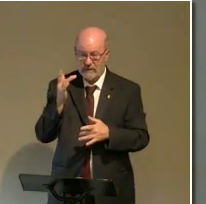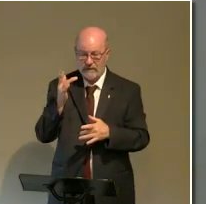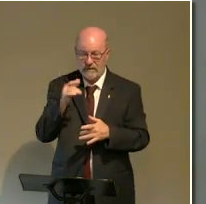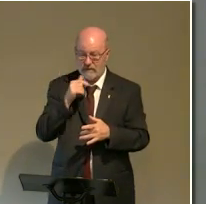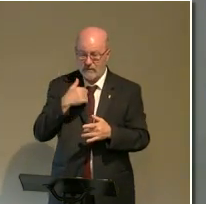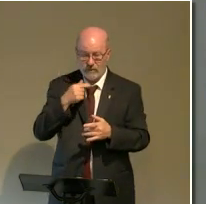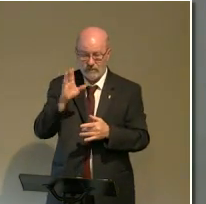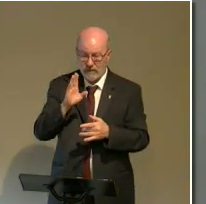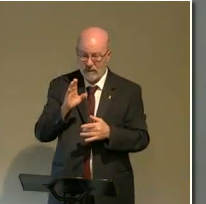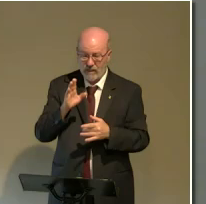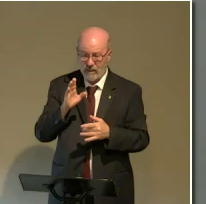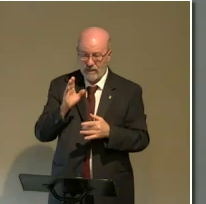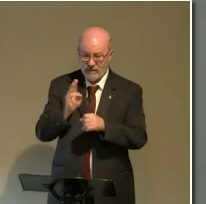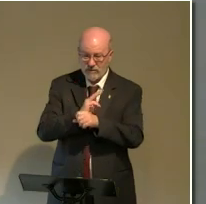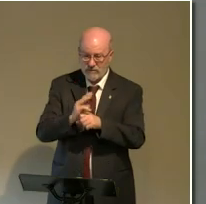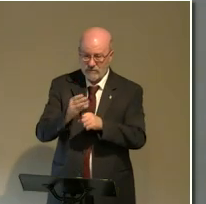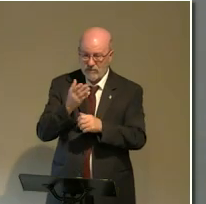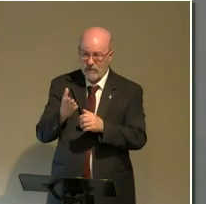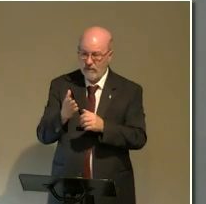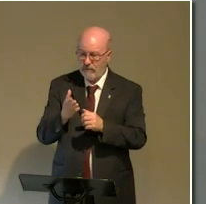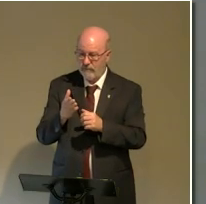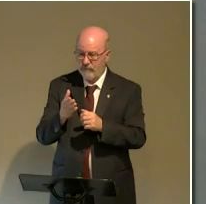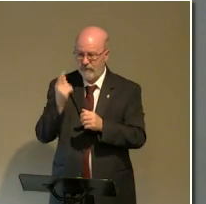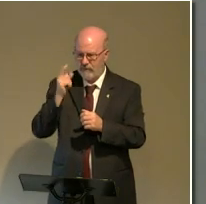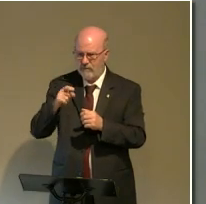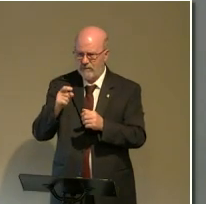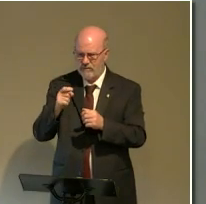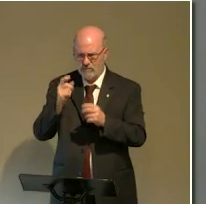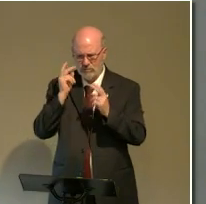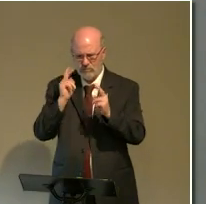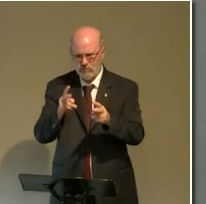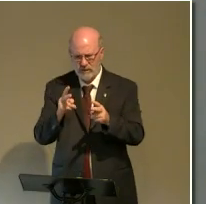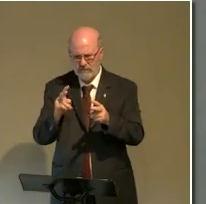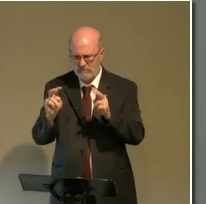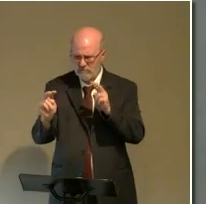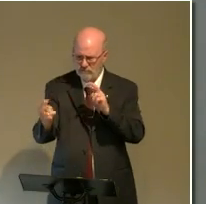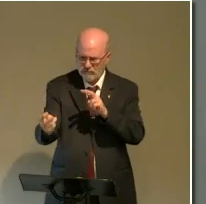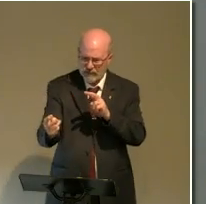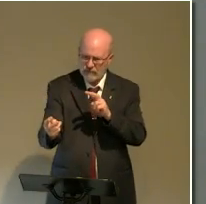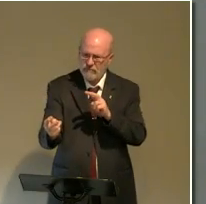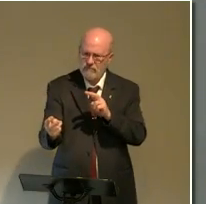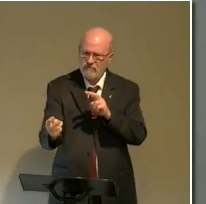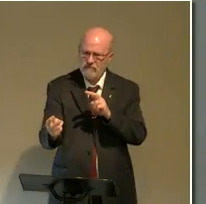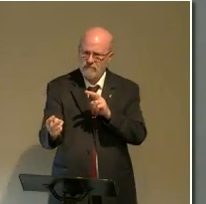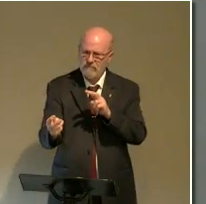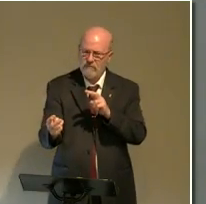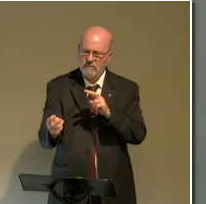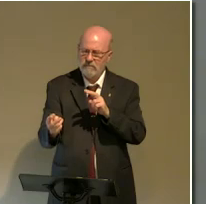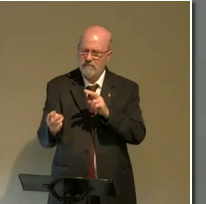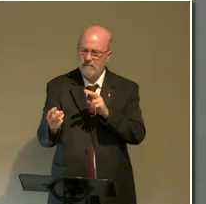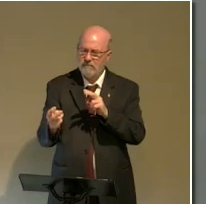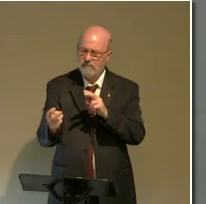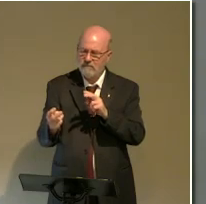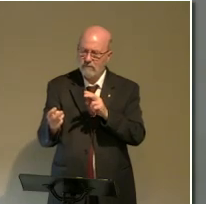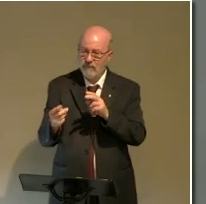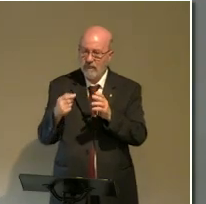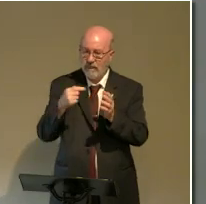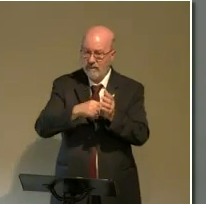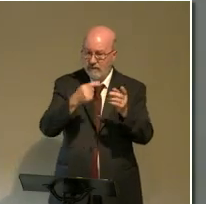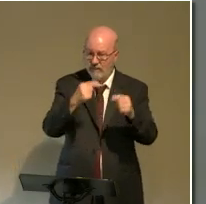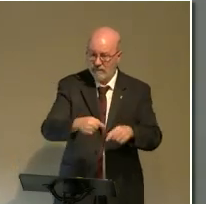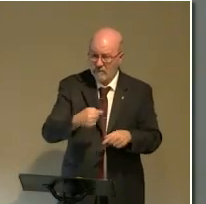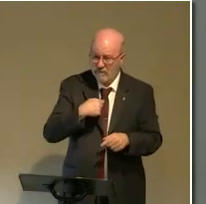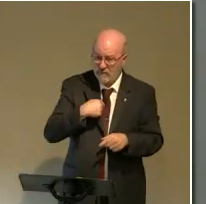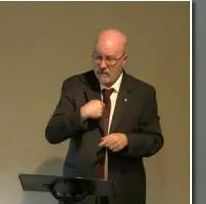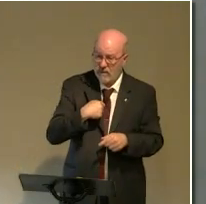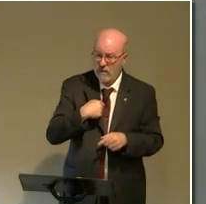have God. There's a ministry. I think we need to look at it in that way. Is this happened?